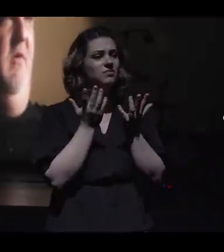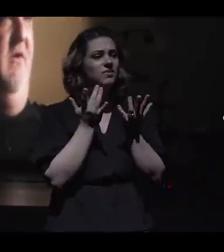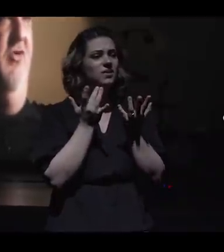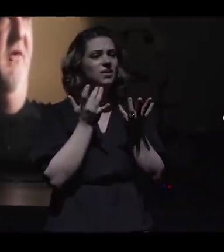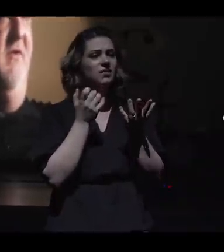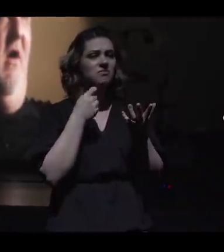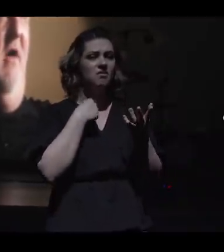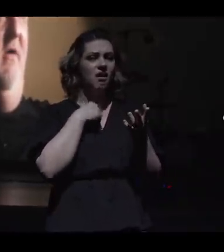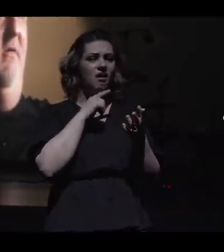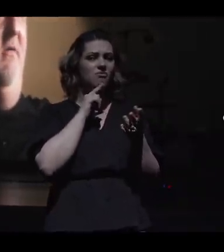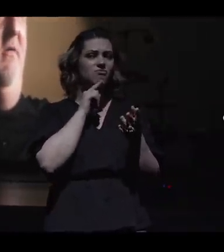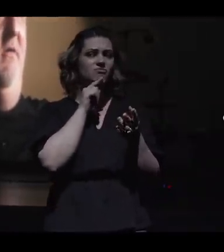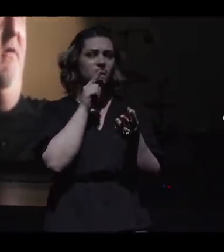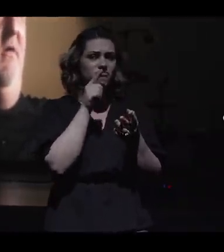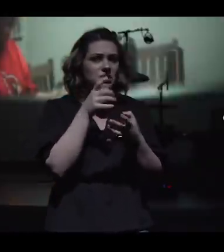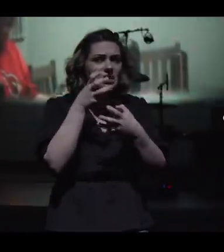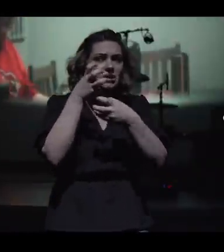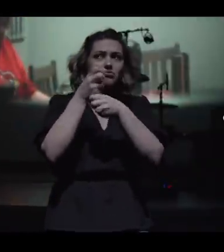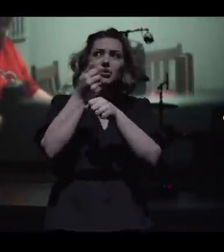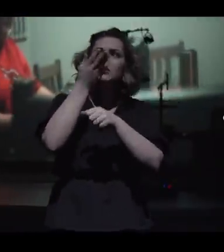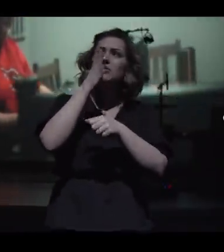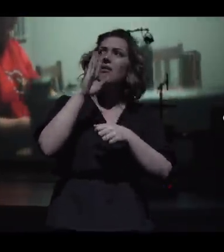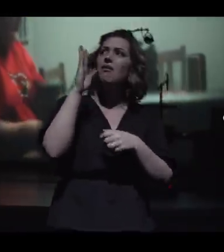do I really trust God?